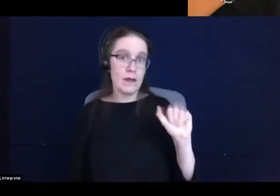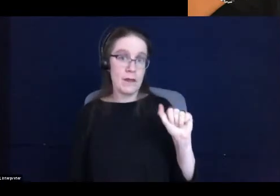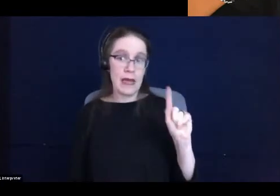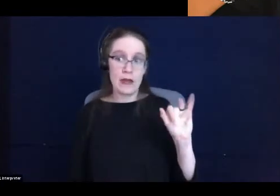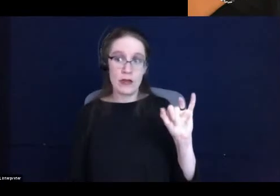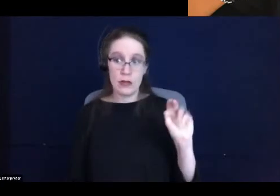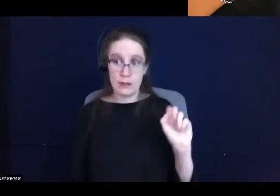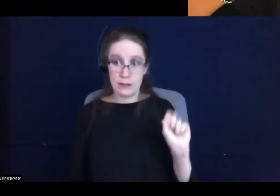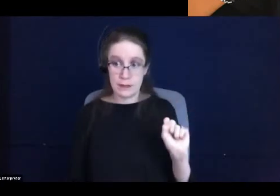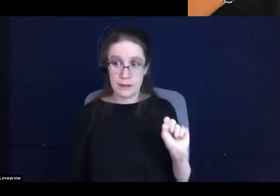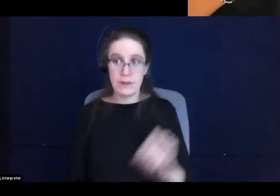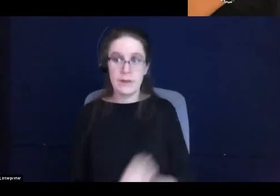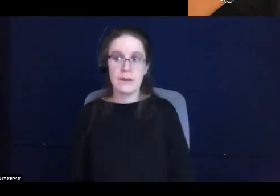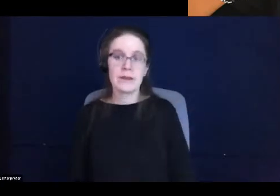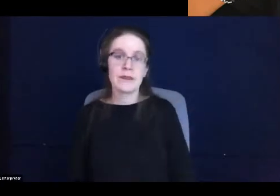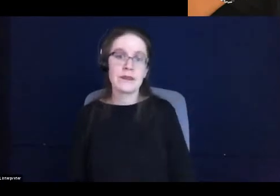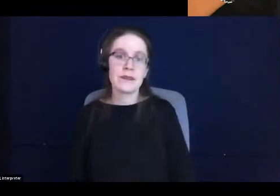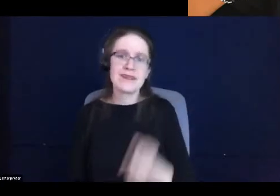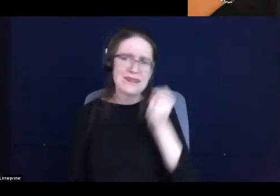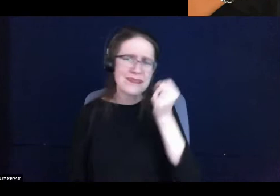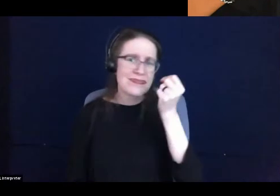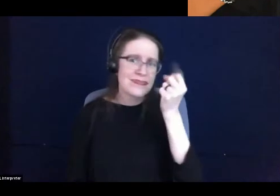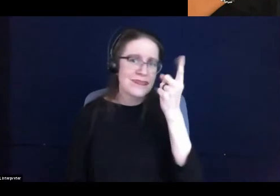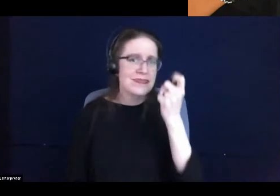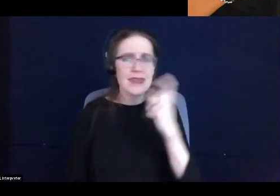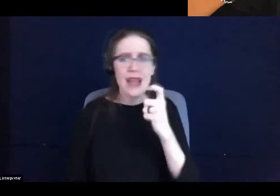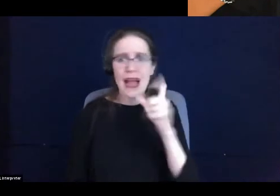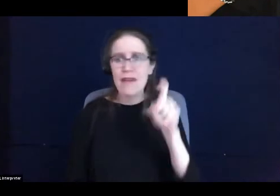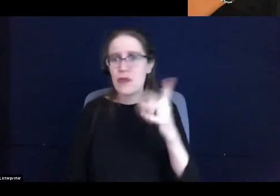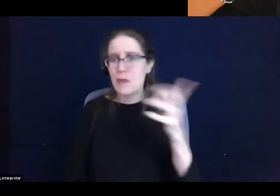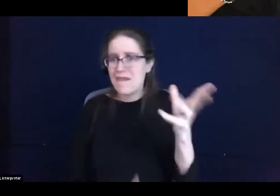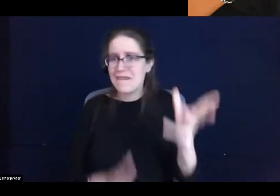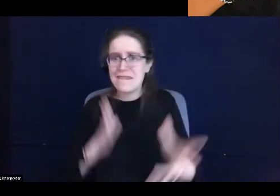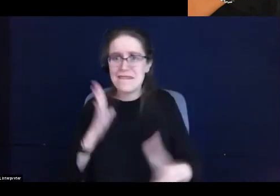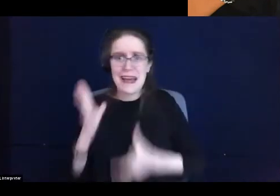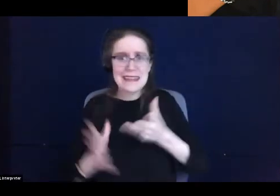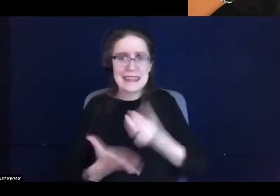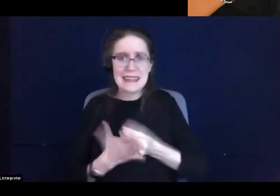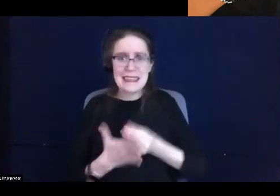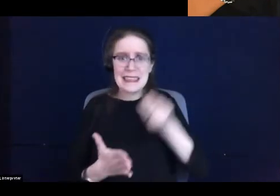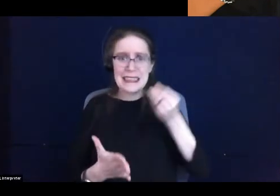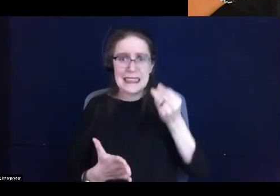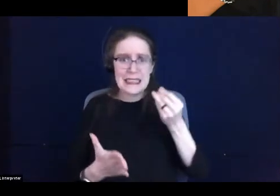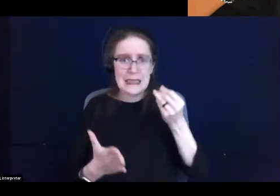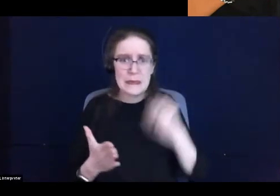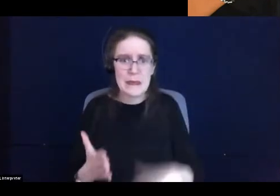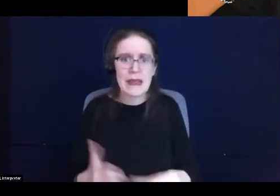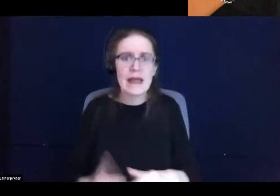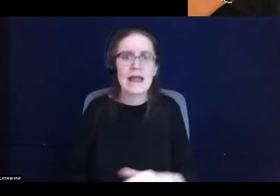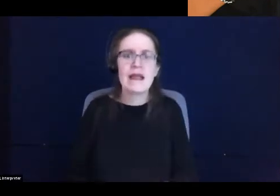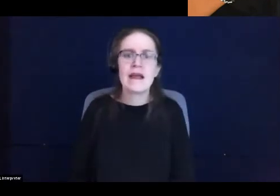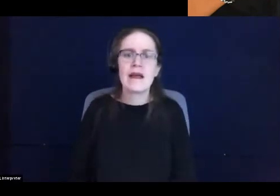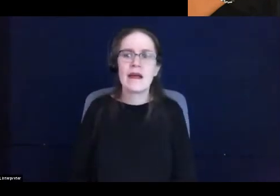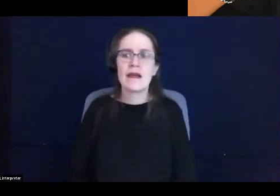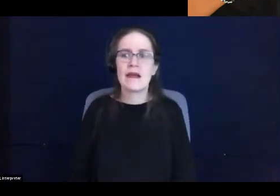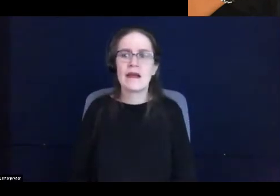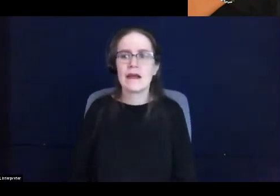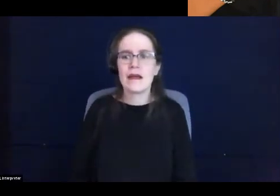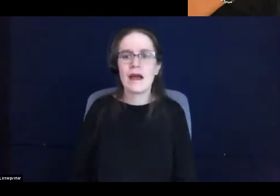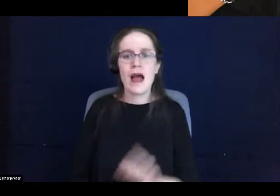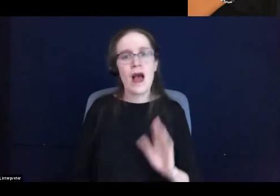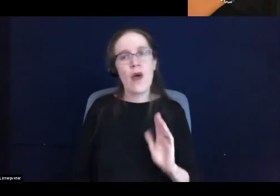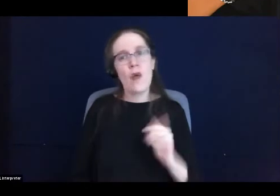These things don't have to be fancy or expensive. In SVCAT, and that is our sexual violence core advocacy